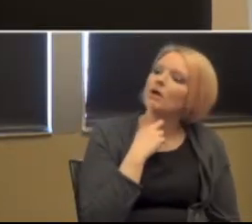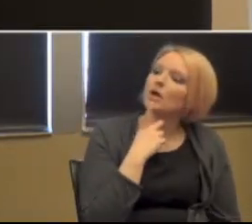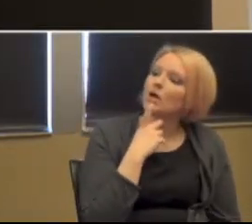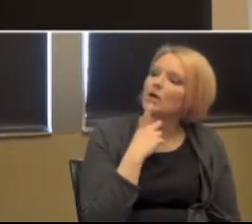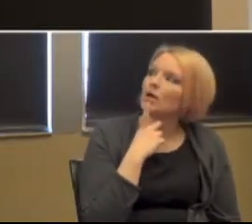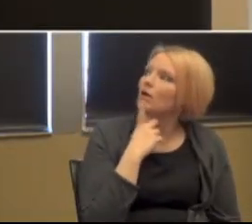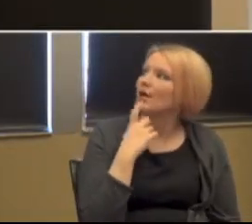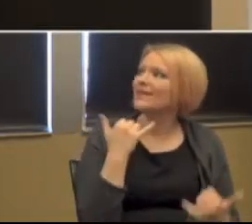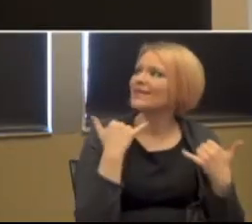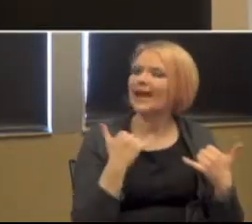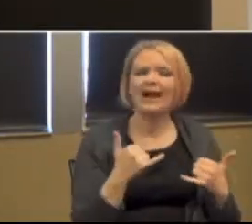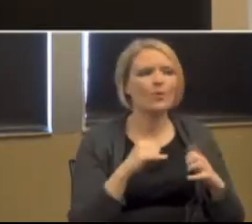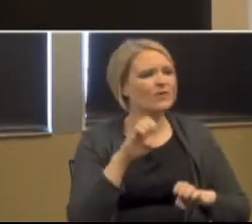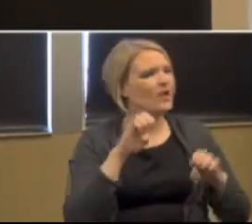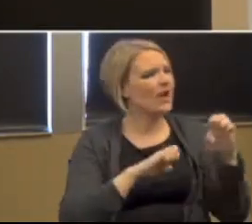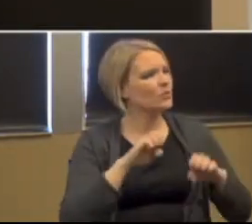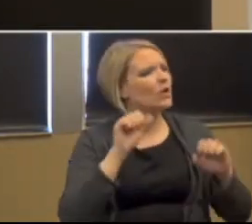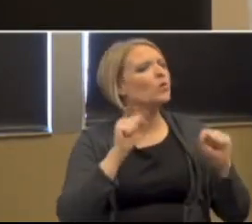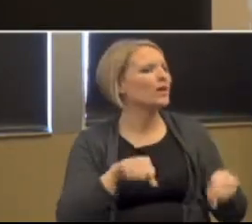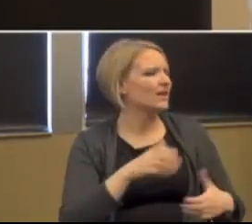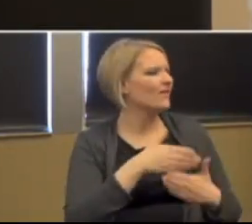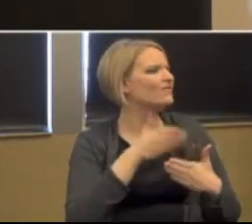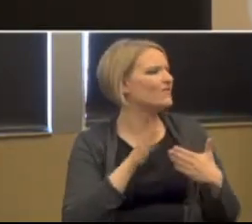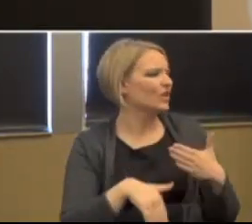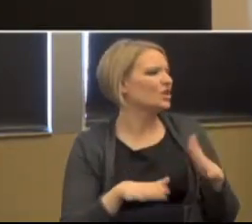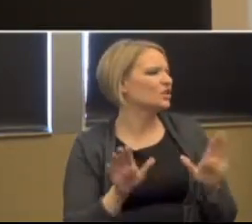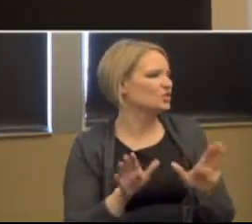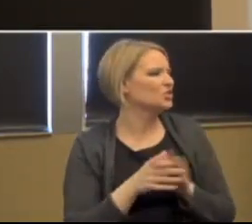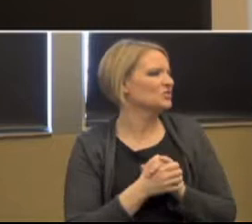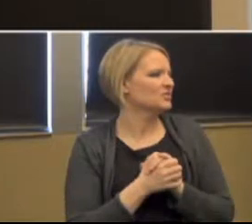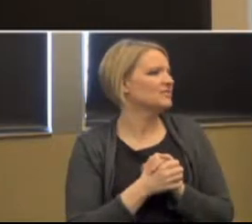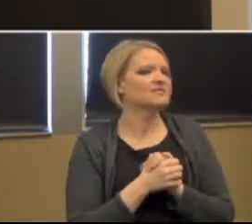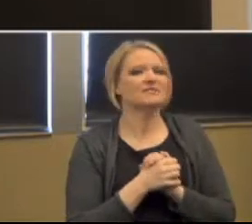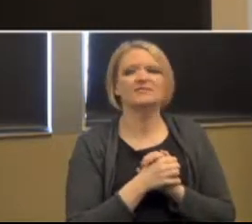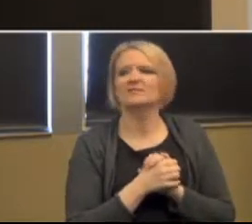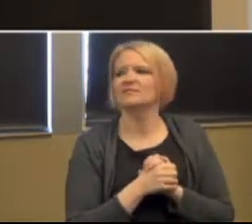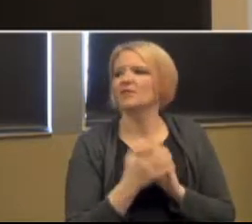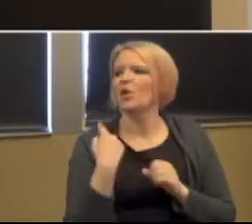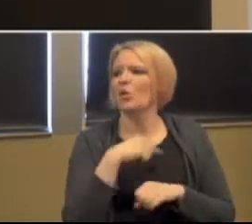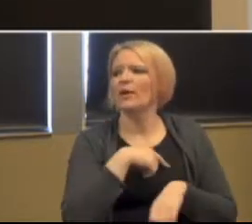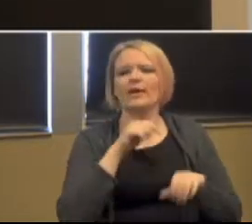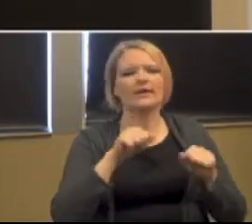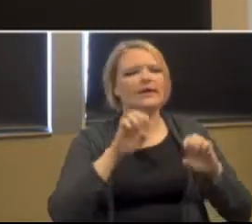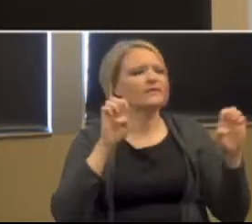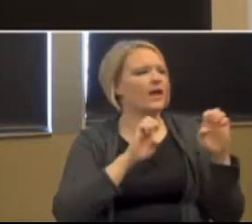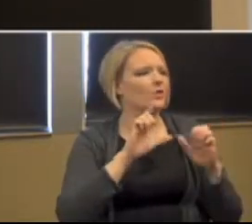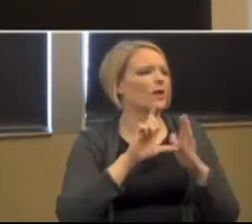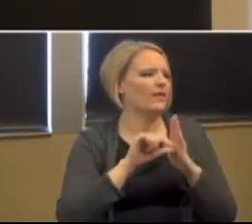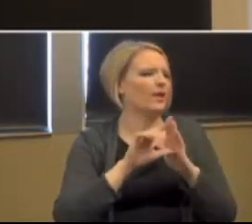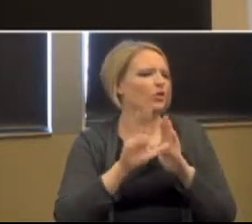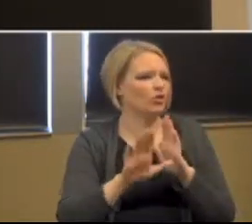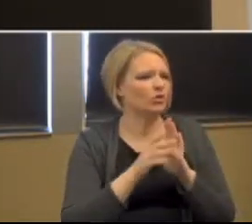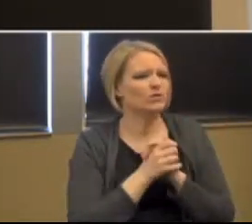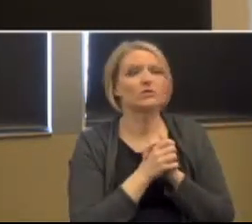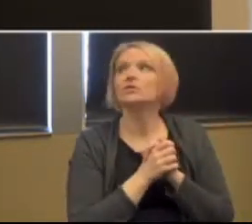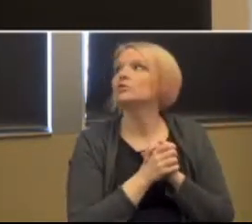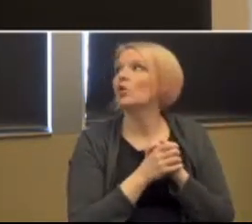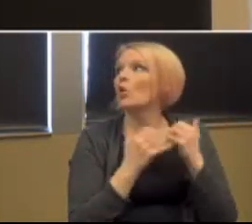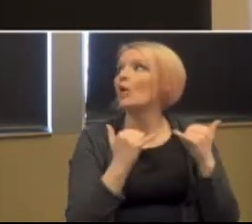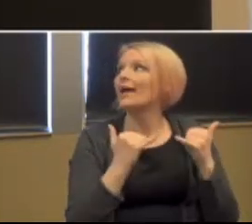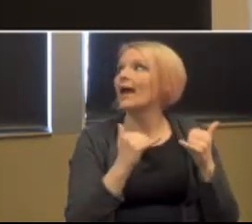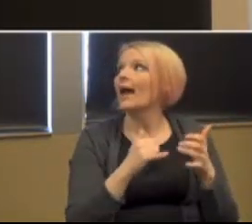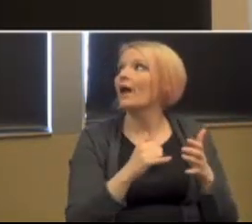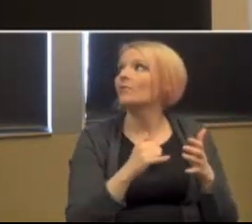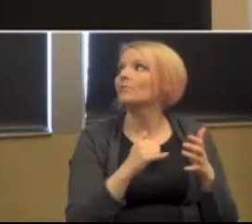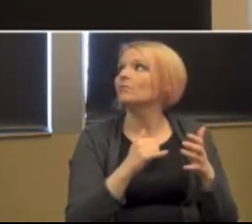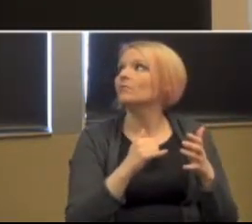we're at evaluation. We can be done. we can evaluate later. We will talk real quick